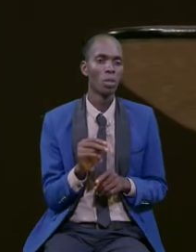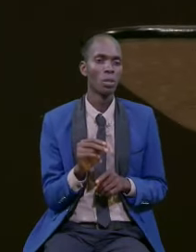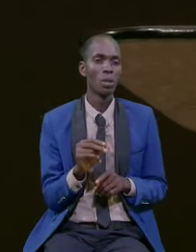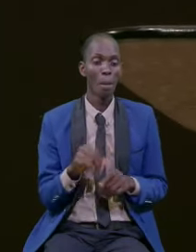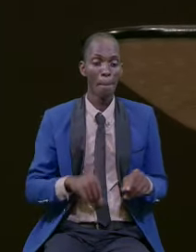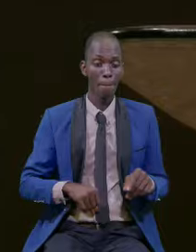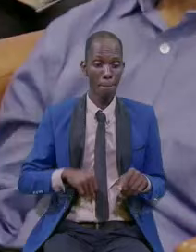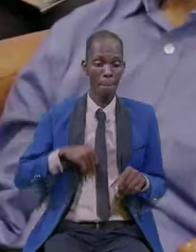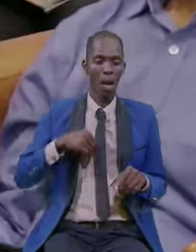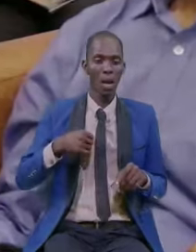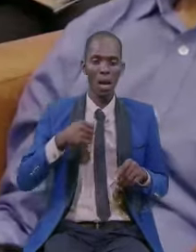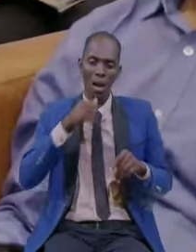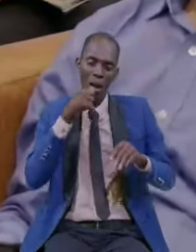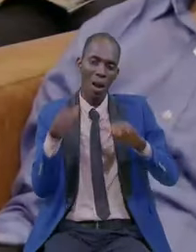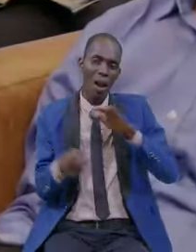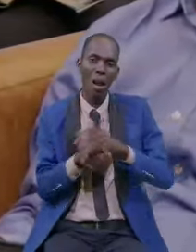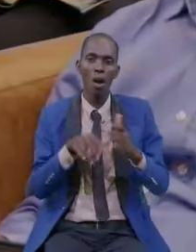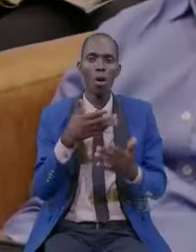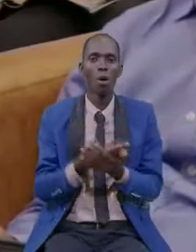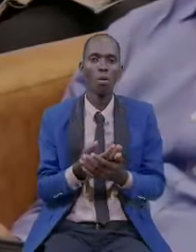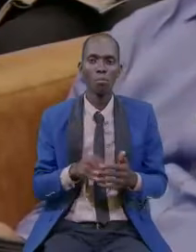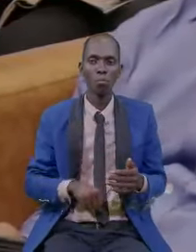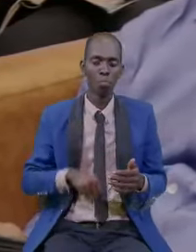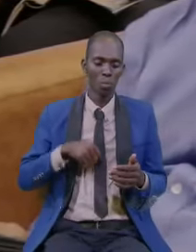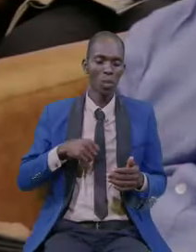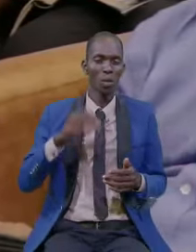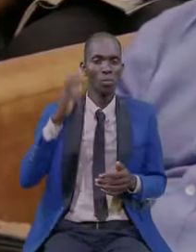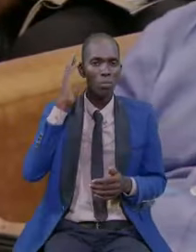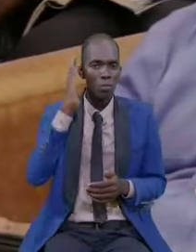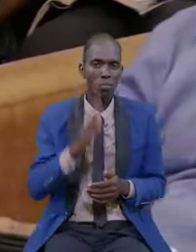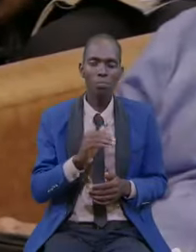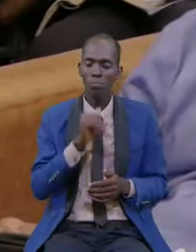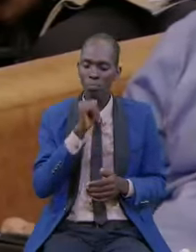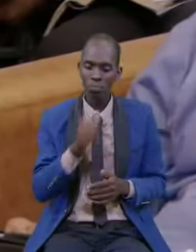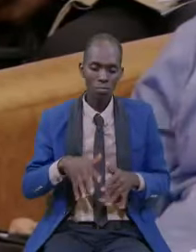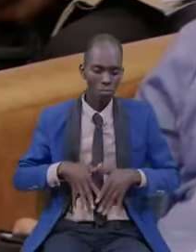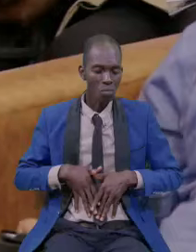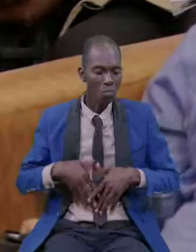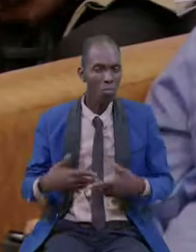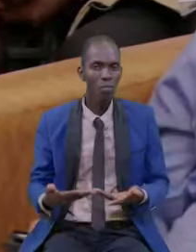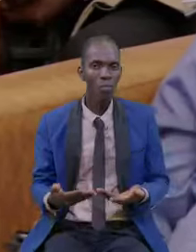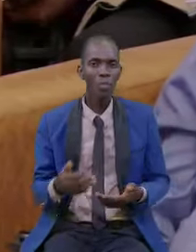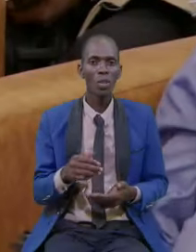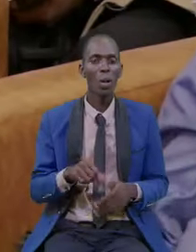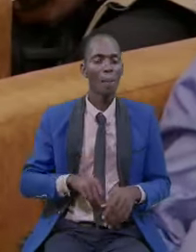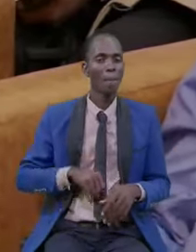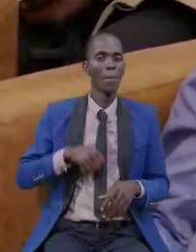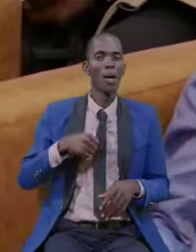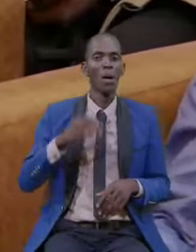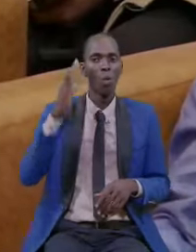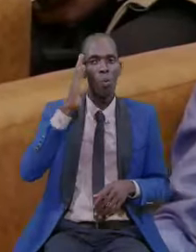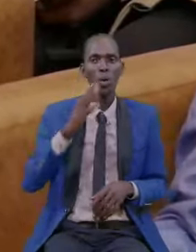up. Pride will not confess. Pride will give excuse. Look